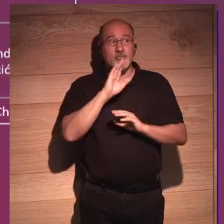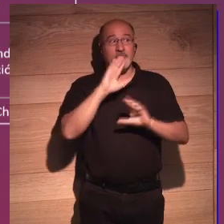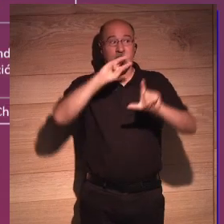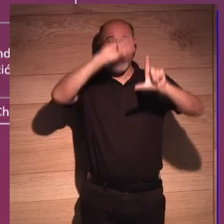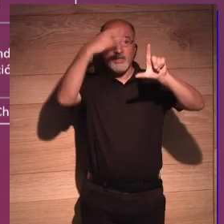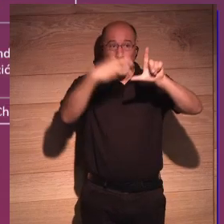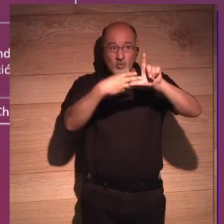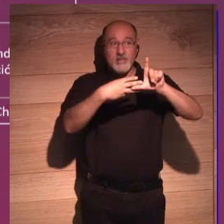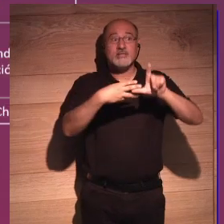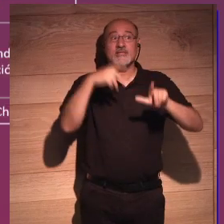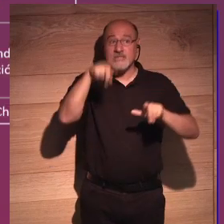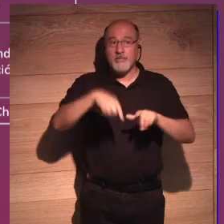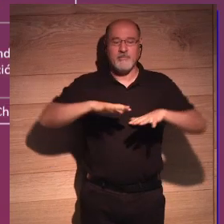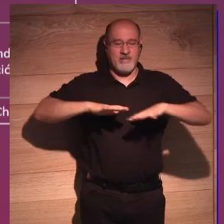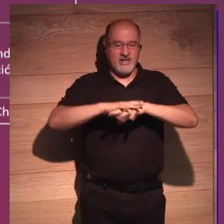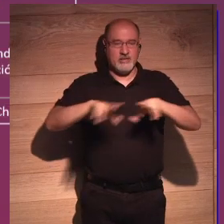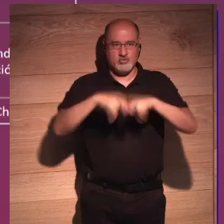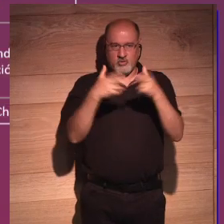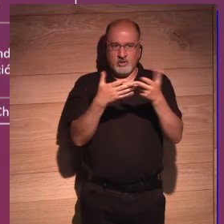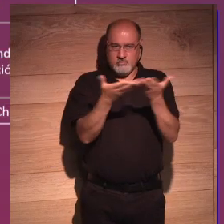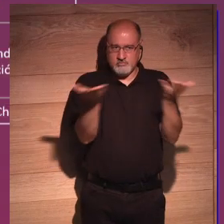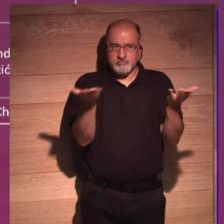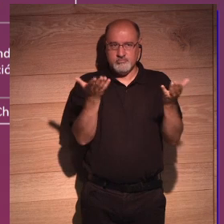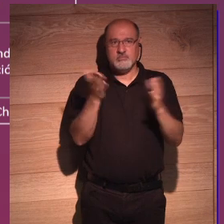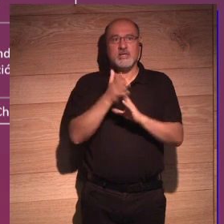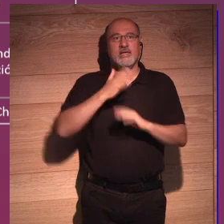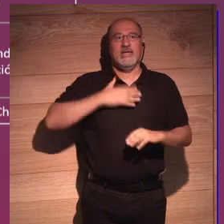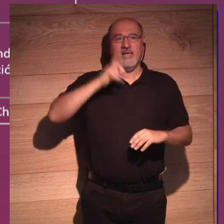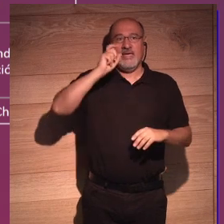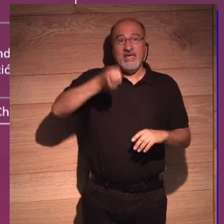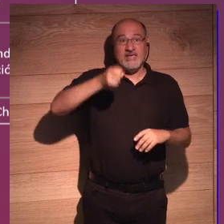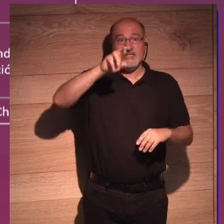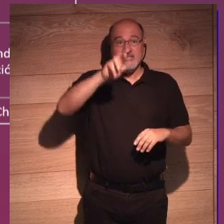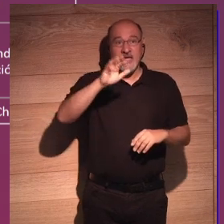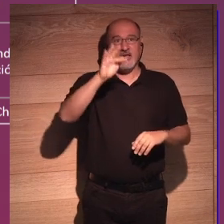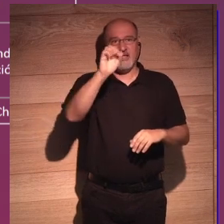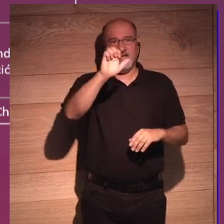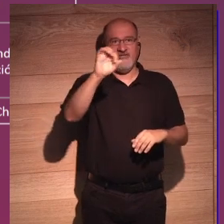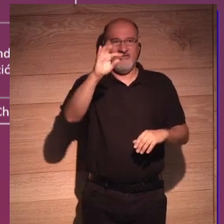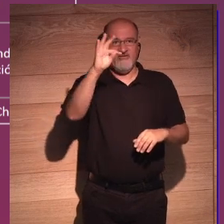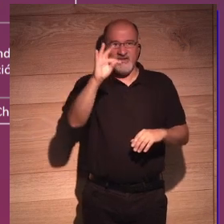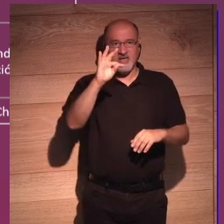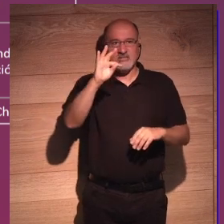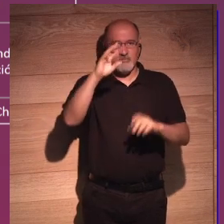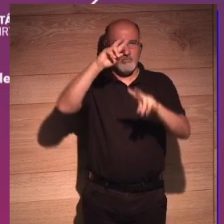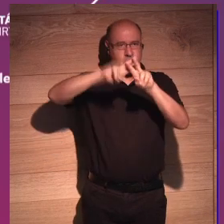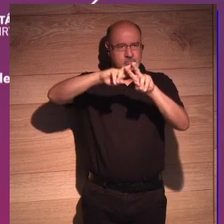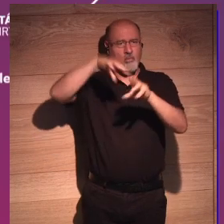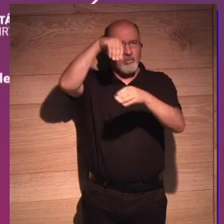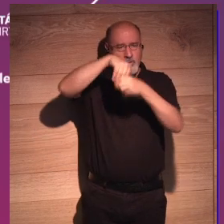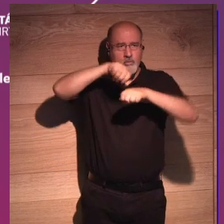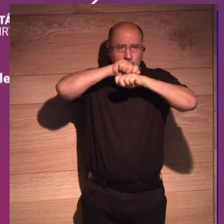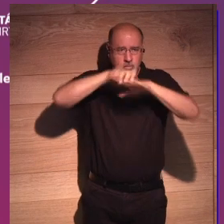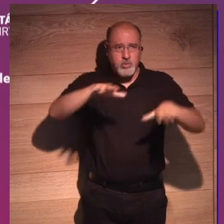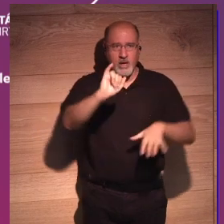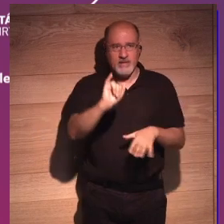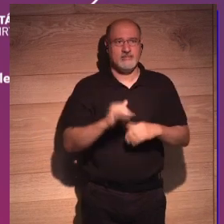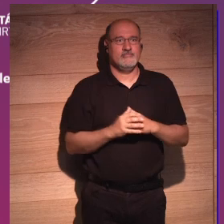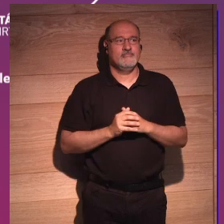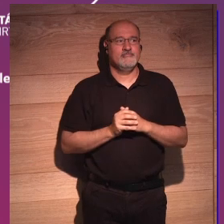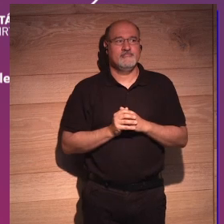program here. It will be available on the website and of course on social media. With XR Fest, you can find all the information you want.